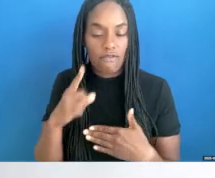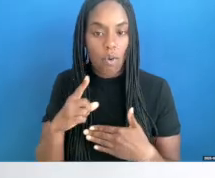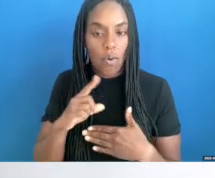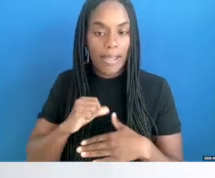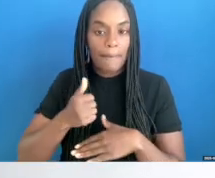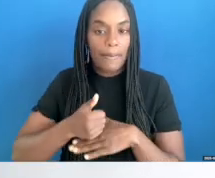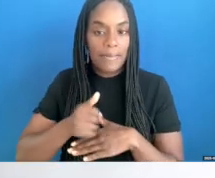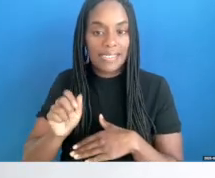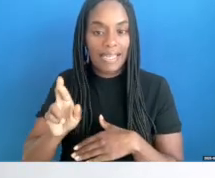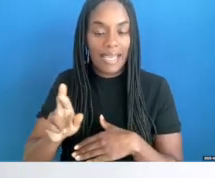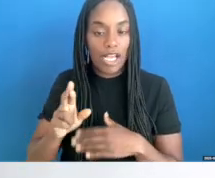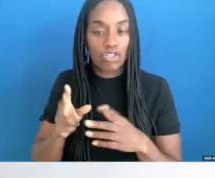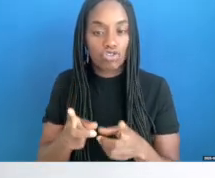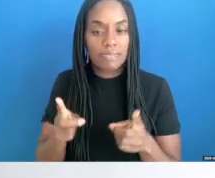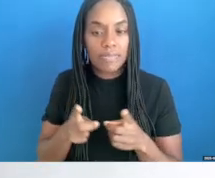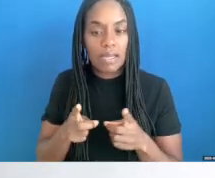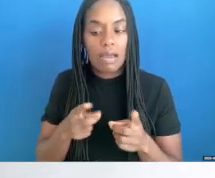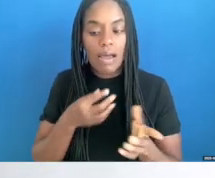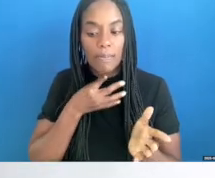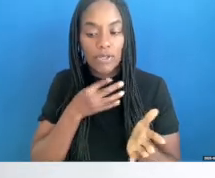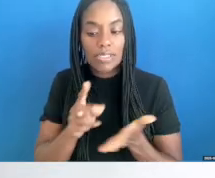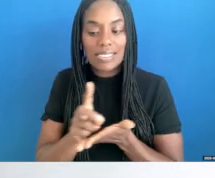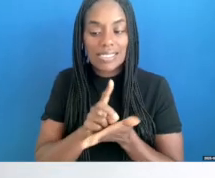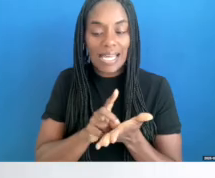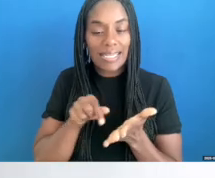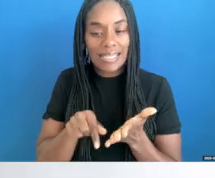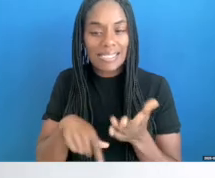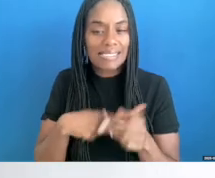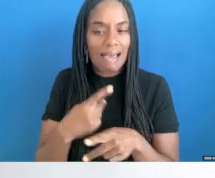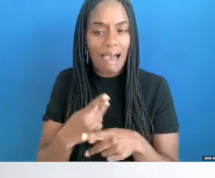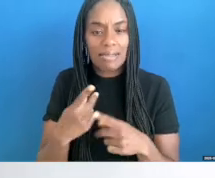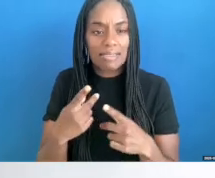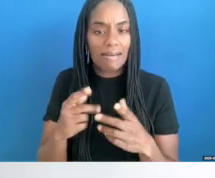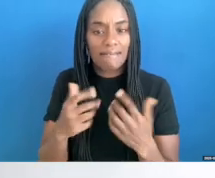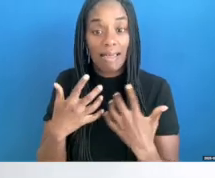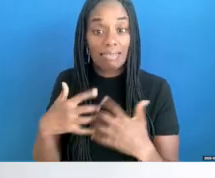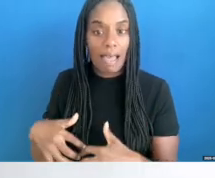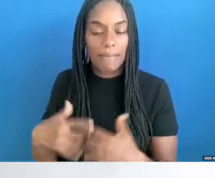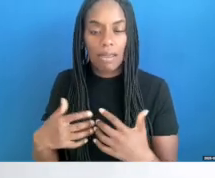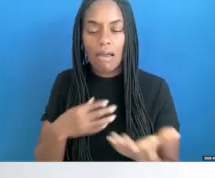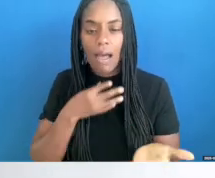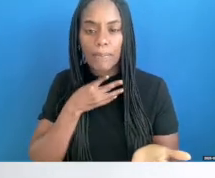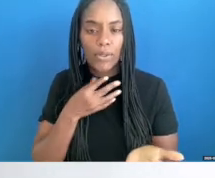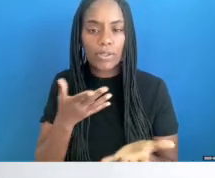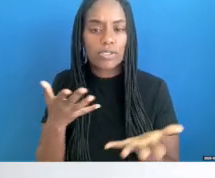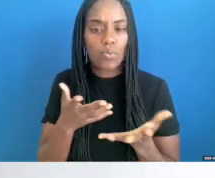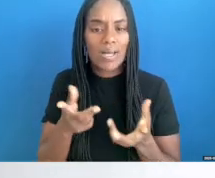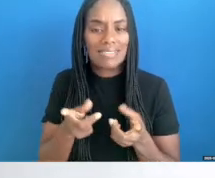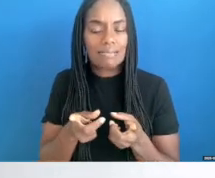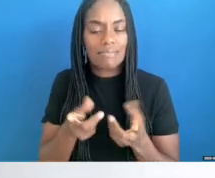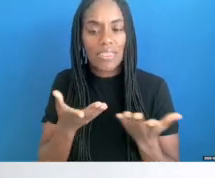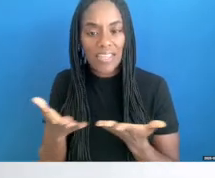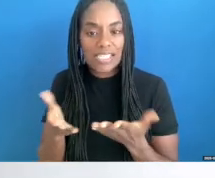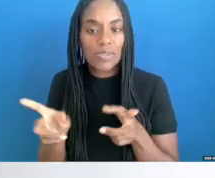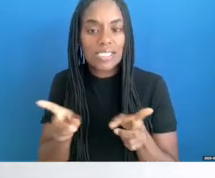Do you in designing this sort of alignment, what are some of the things that the district still would have control over in